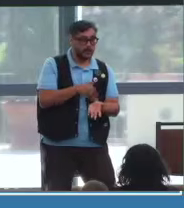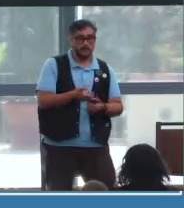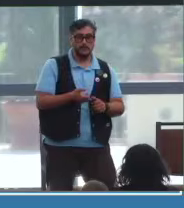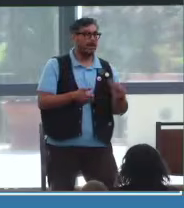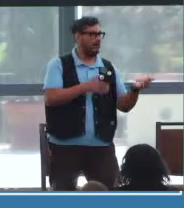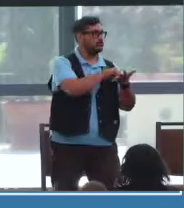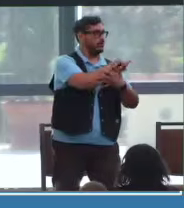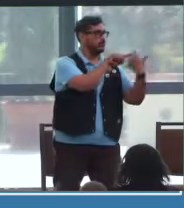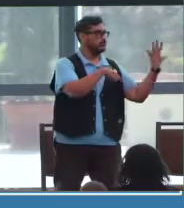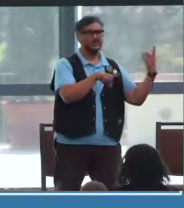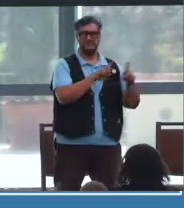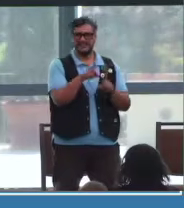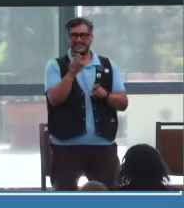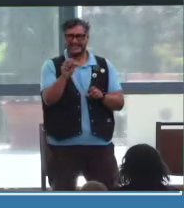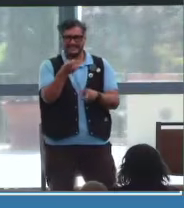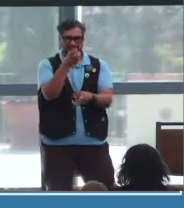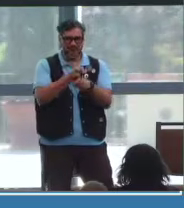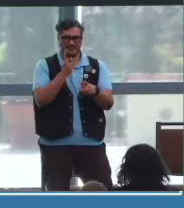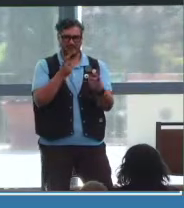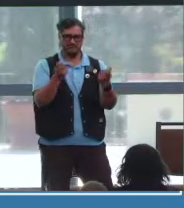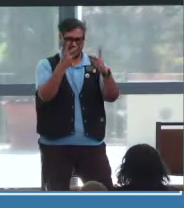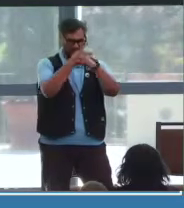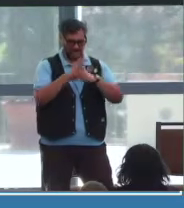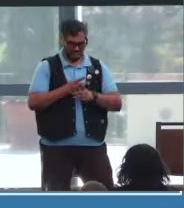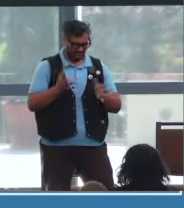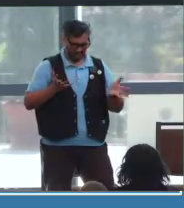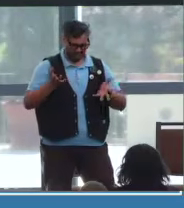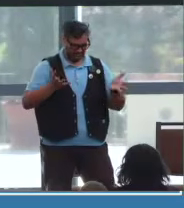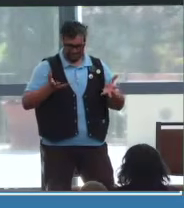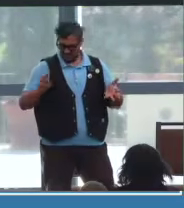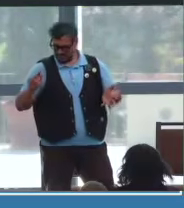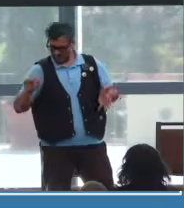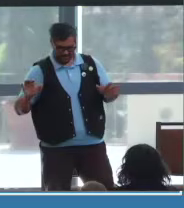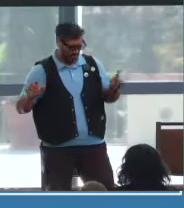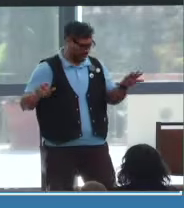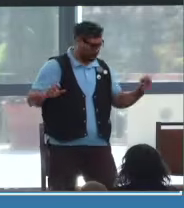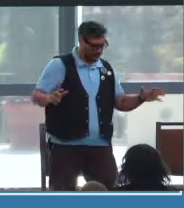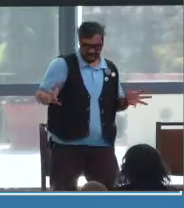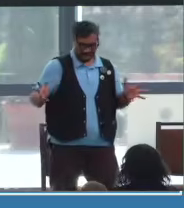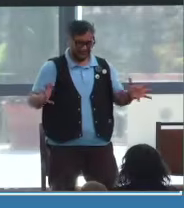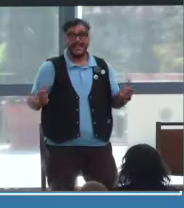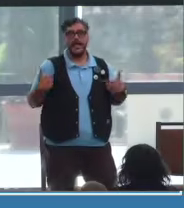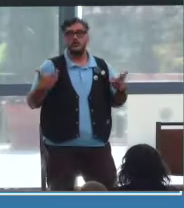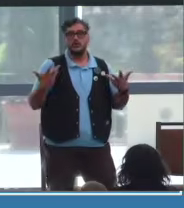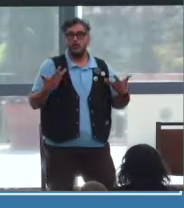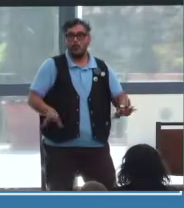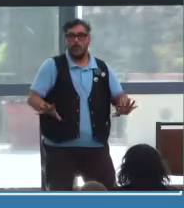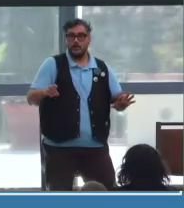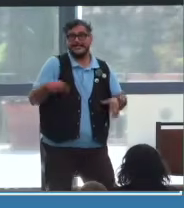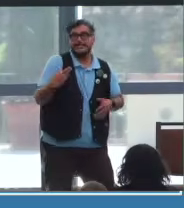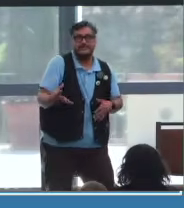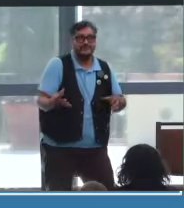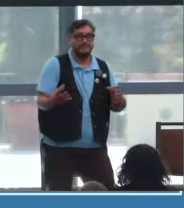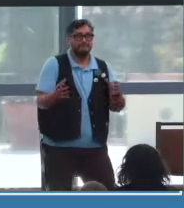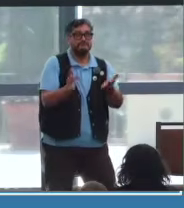other doctors, but it can be a little difficult to kind of sort out what's what. And certainly we don't want to be immunosuppressing you or giving you steroids